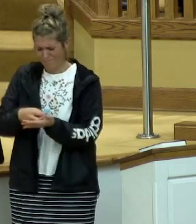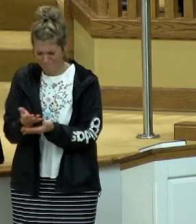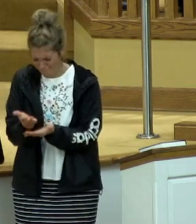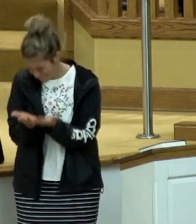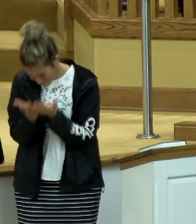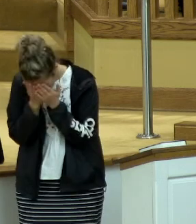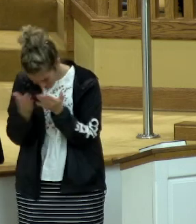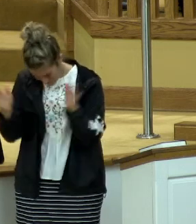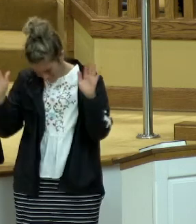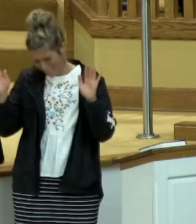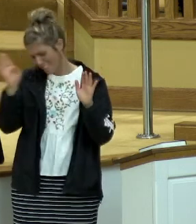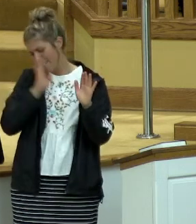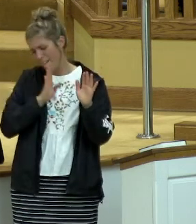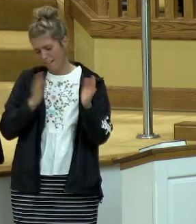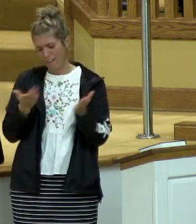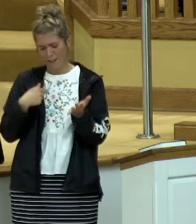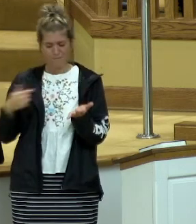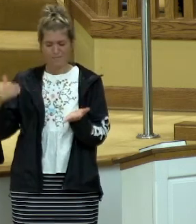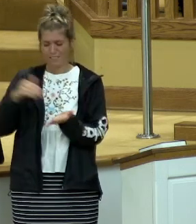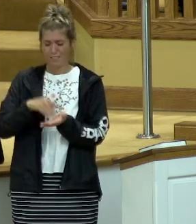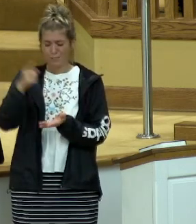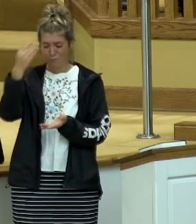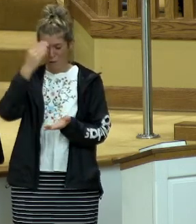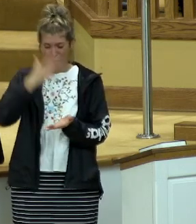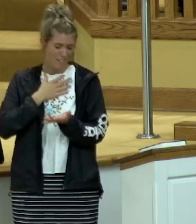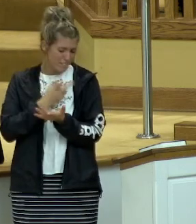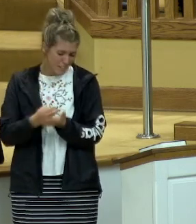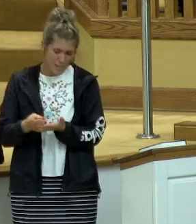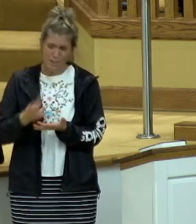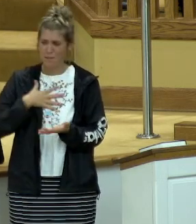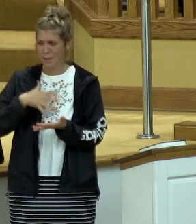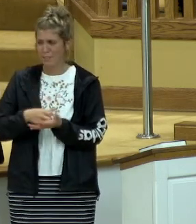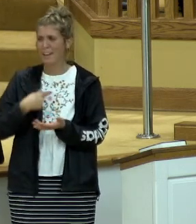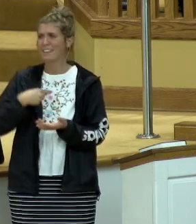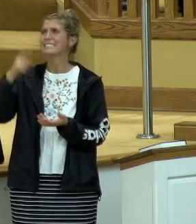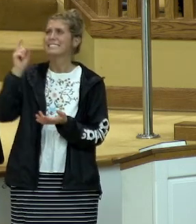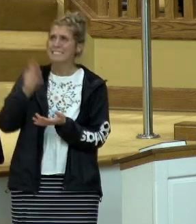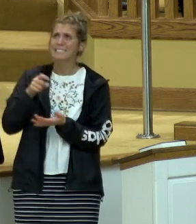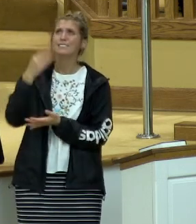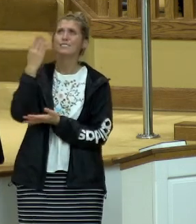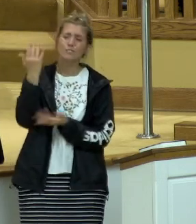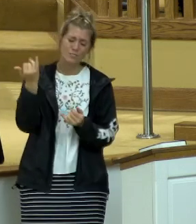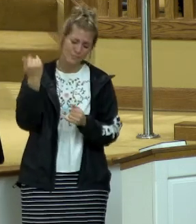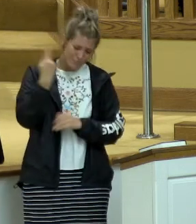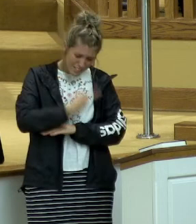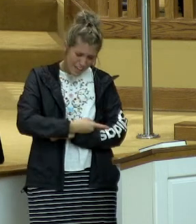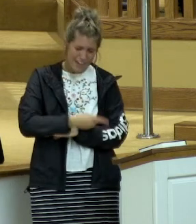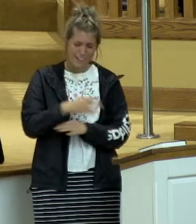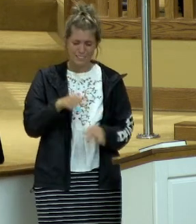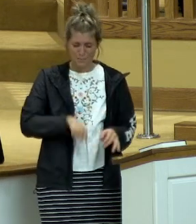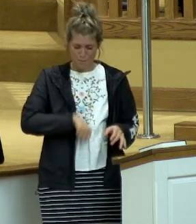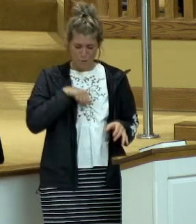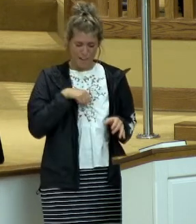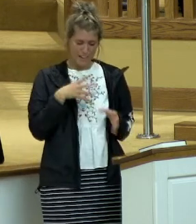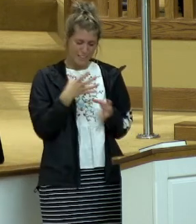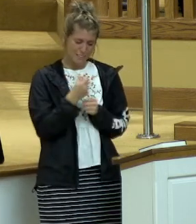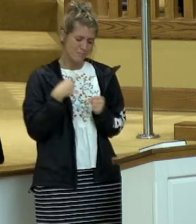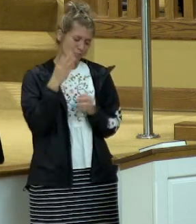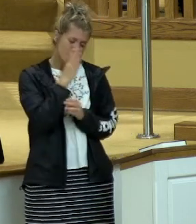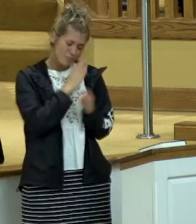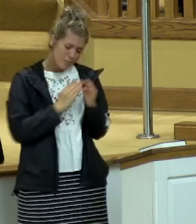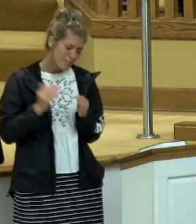and say, God, here I am again. You know my failures and my weaknesses, and I need you today. My pride got me in trouble